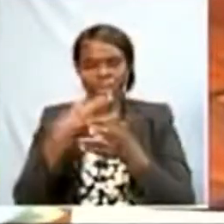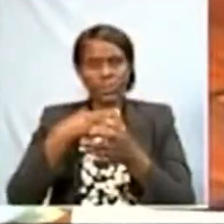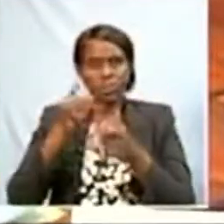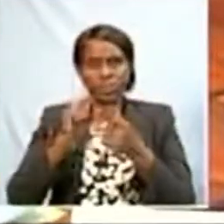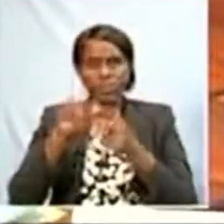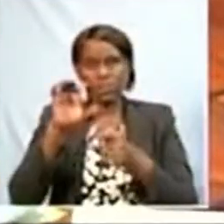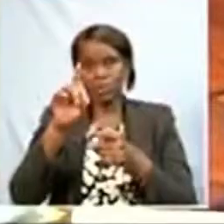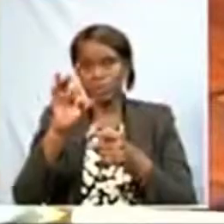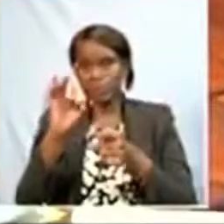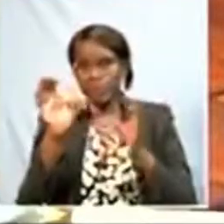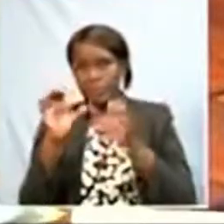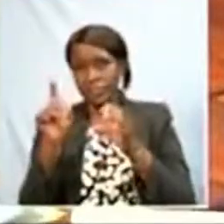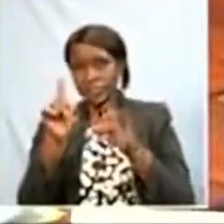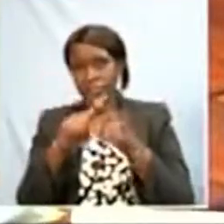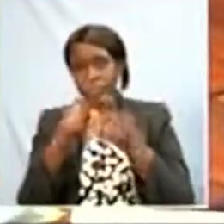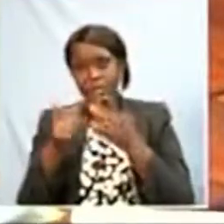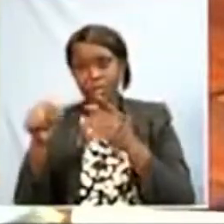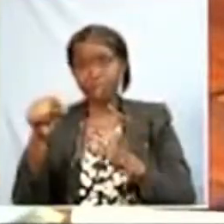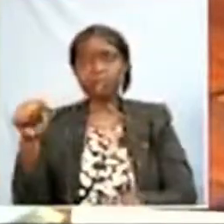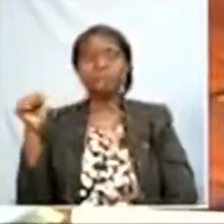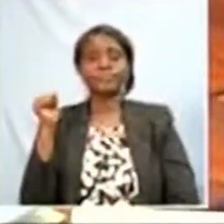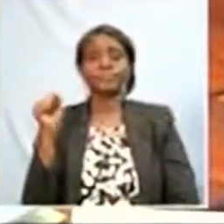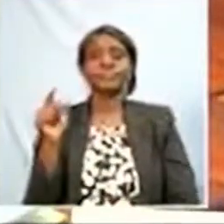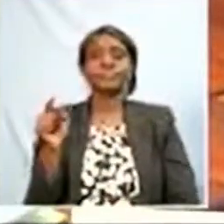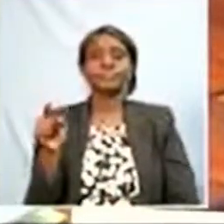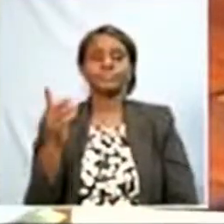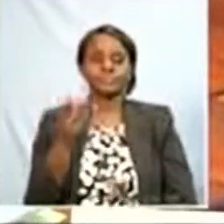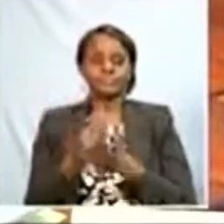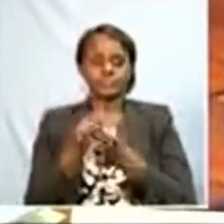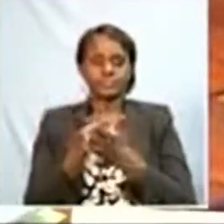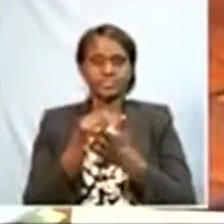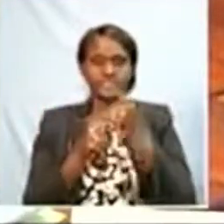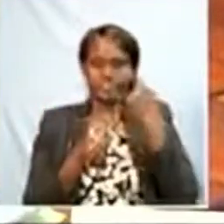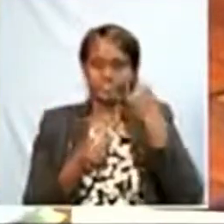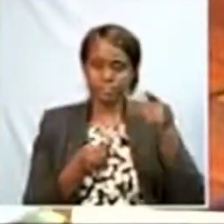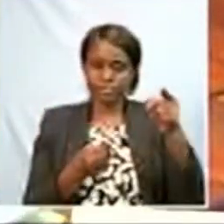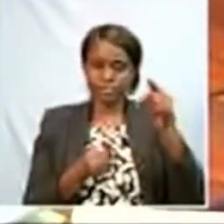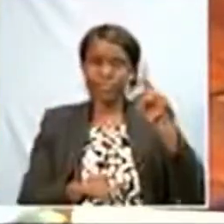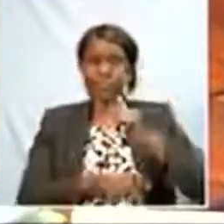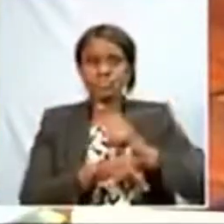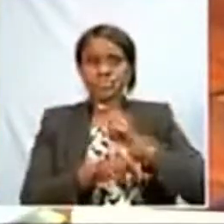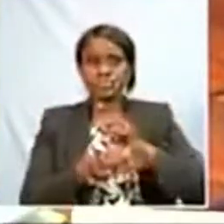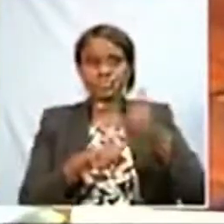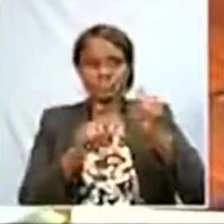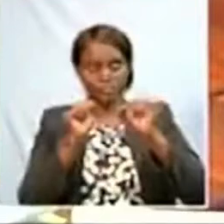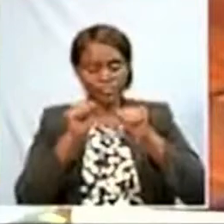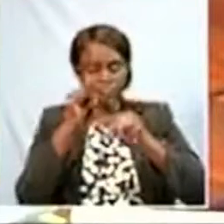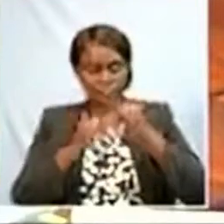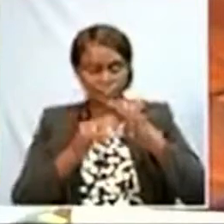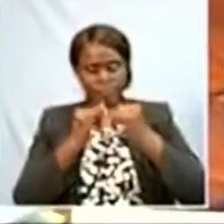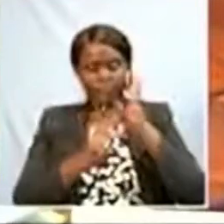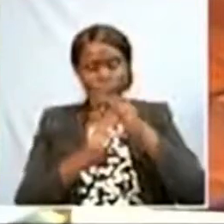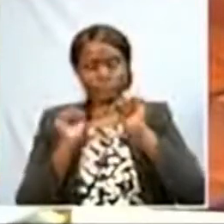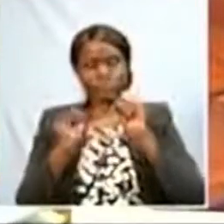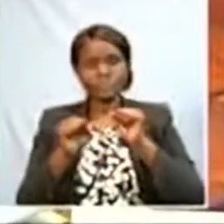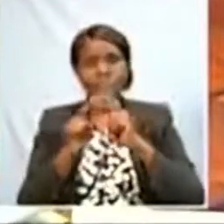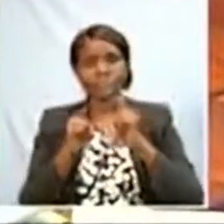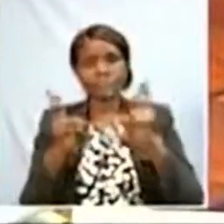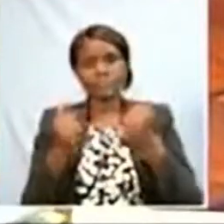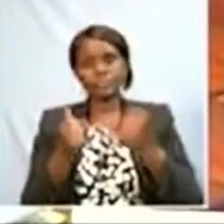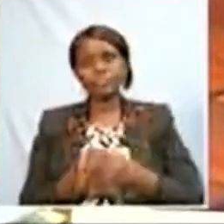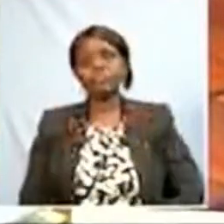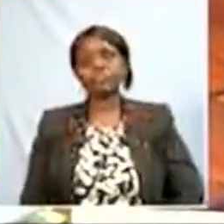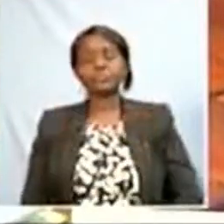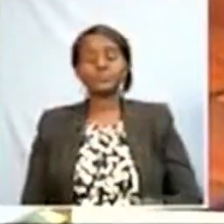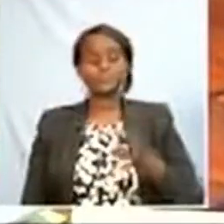to the CDFC, but they rejected the funding of the project so that they could be completed. So if